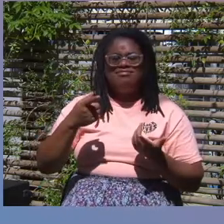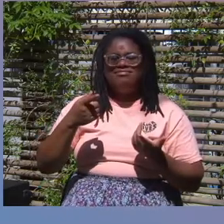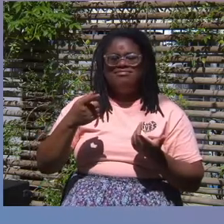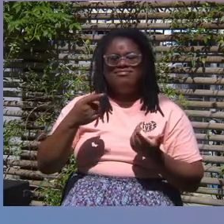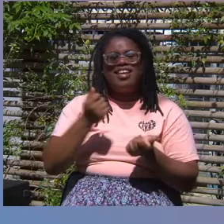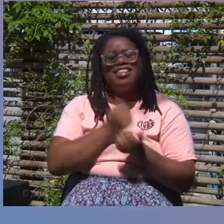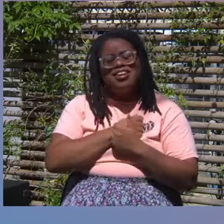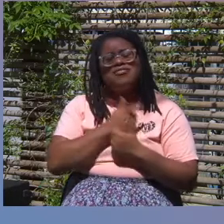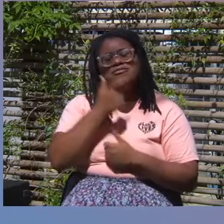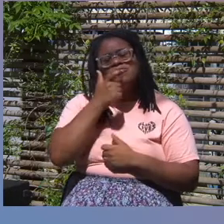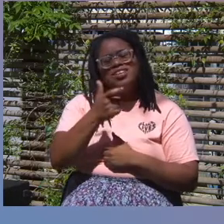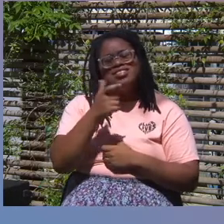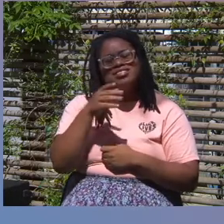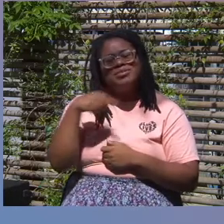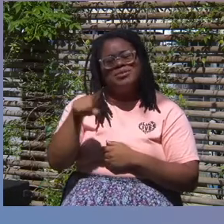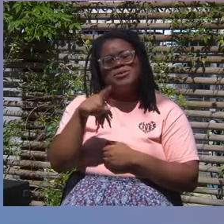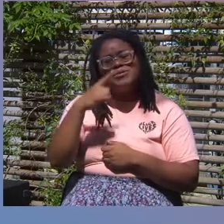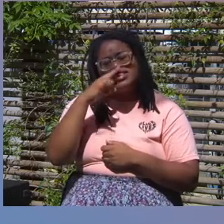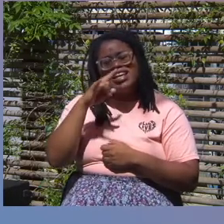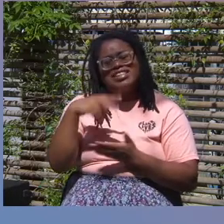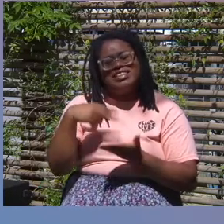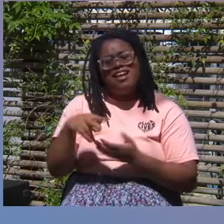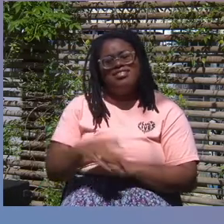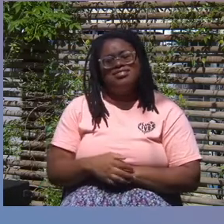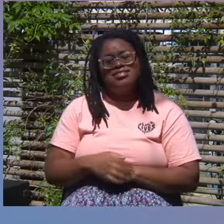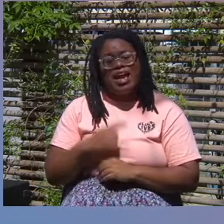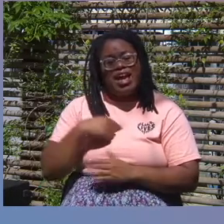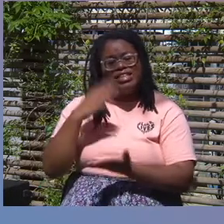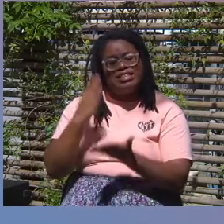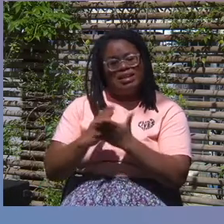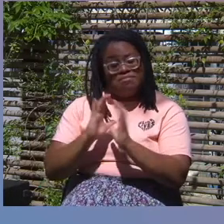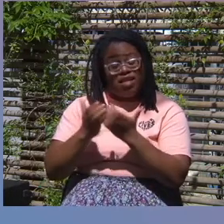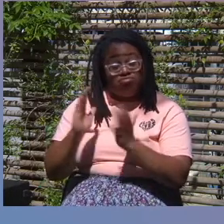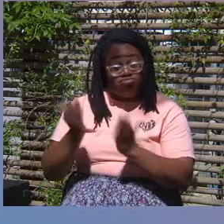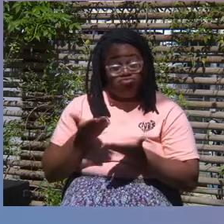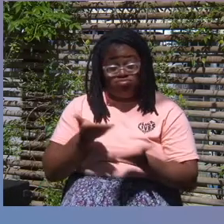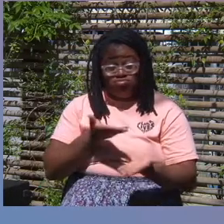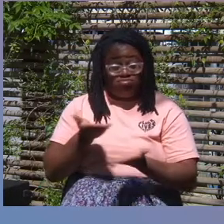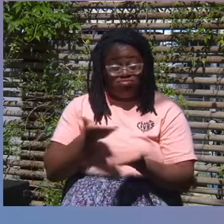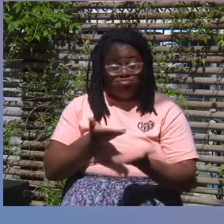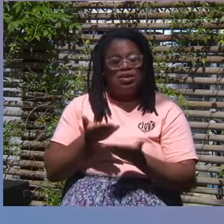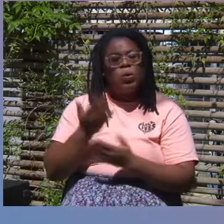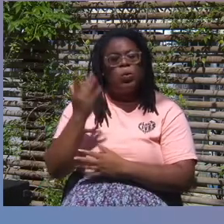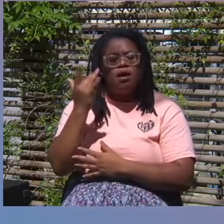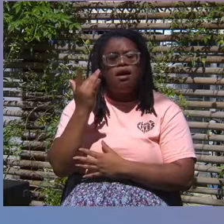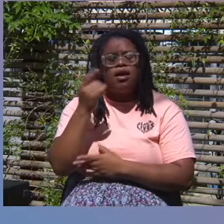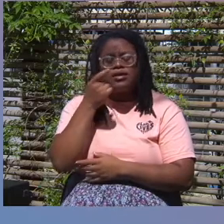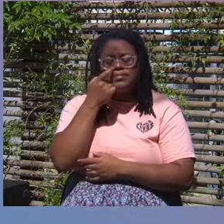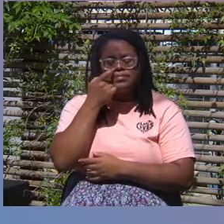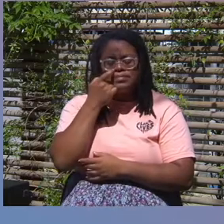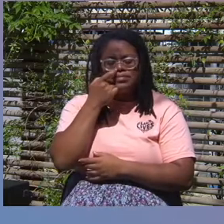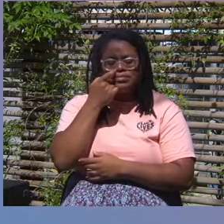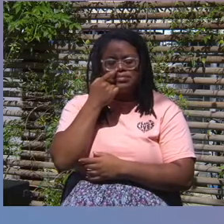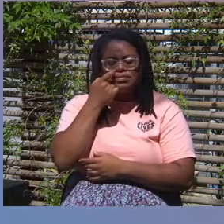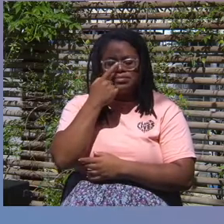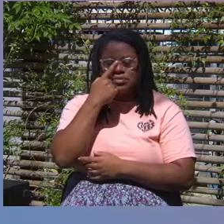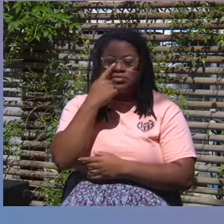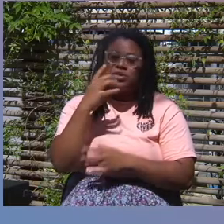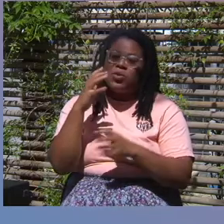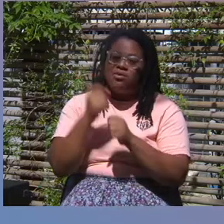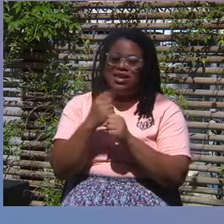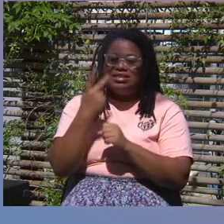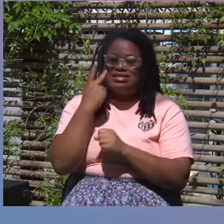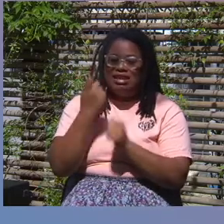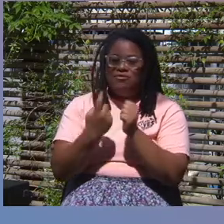those kids dance. And I stopped the class to introduce them because, you know, we got to look at